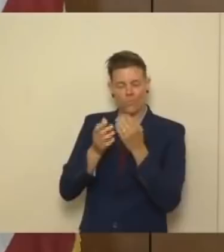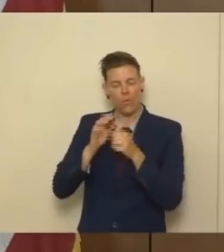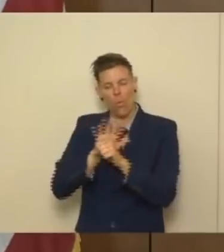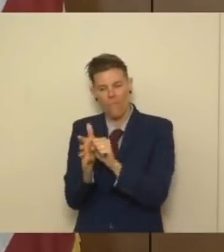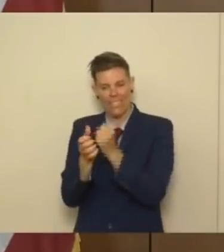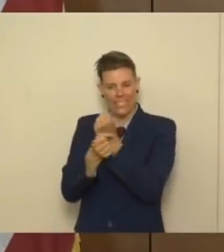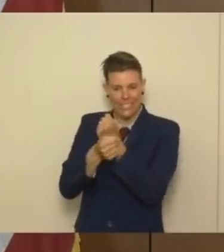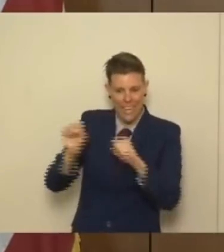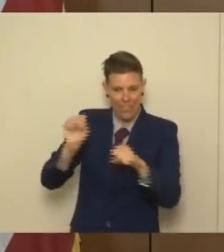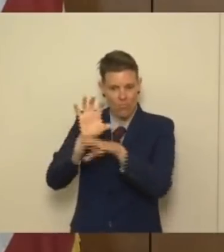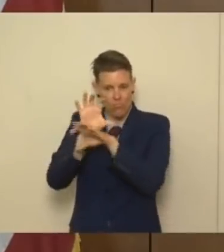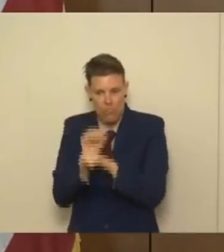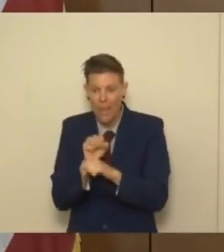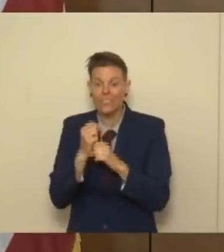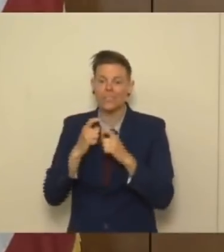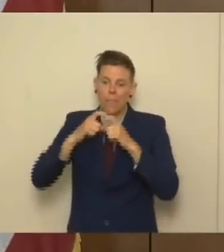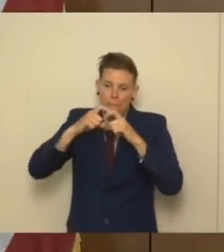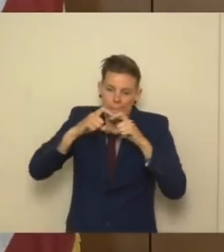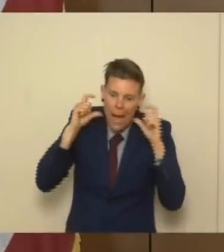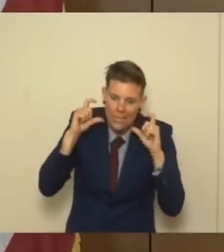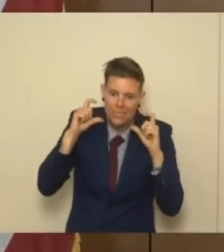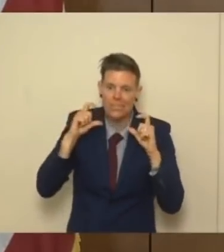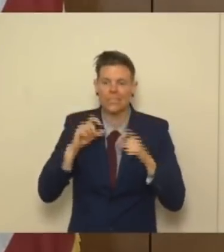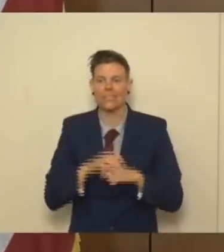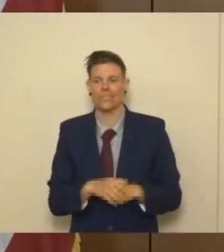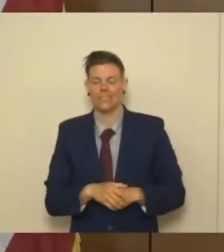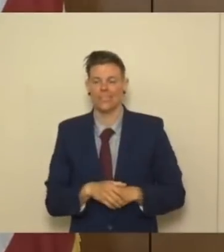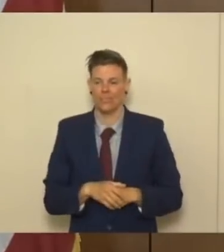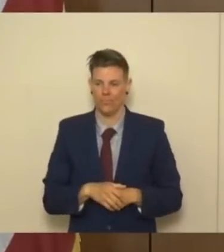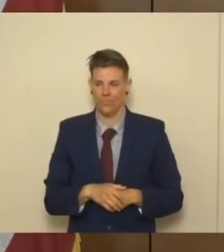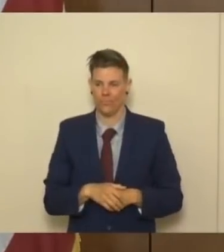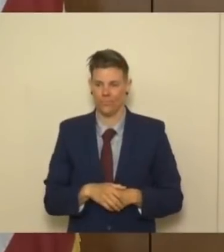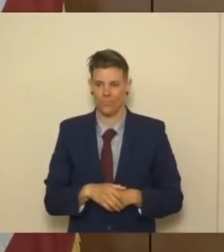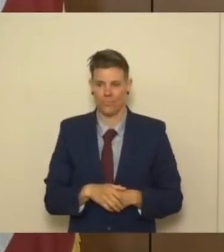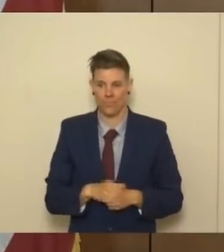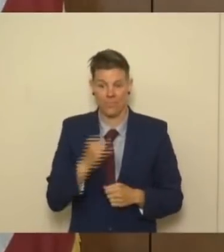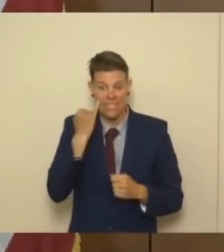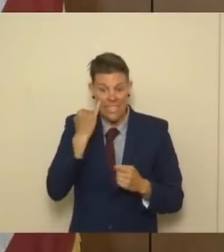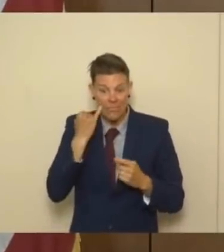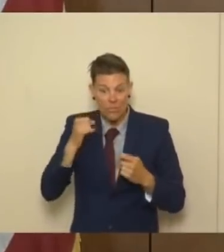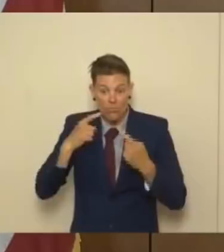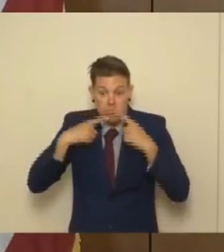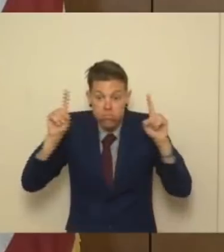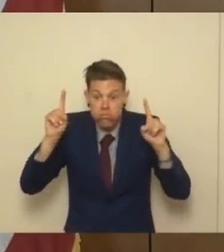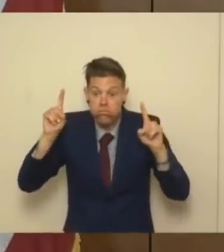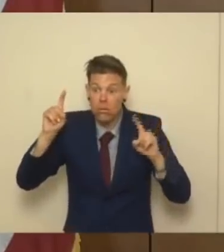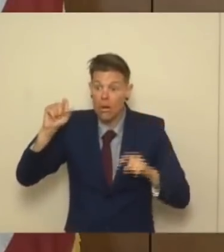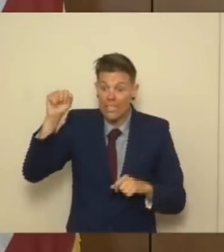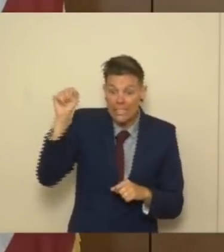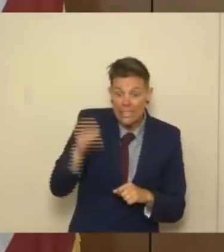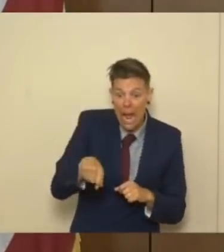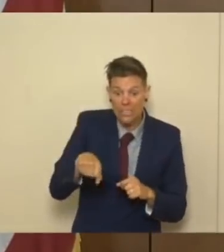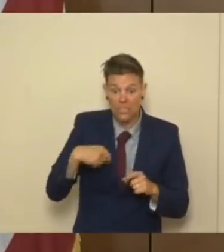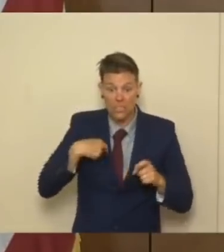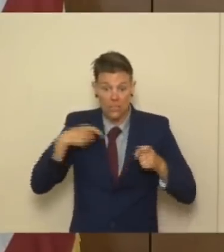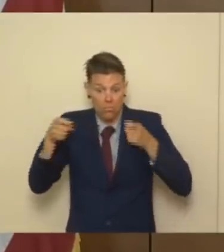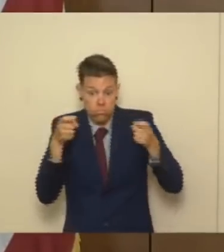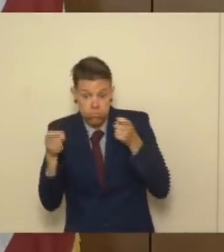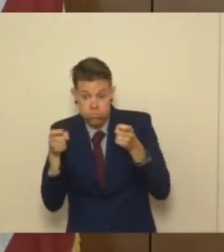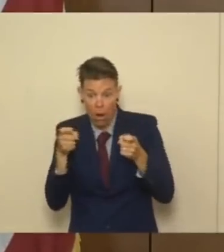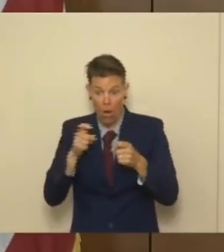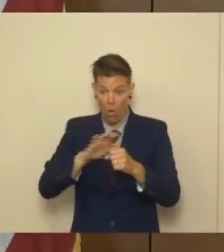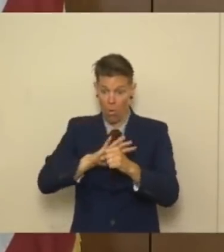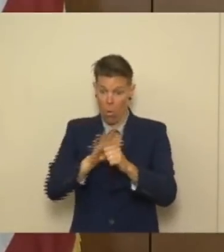and reducing the rate of spread of COVID in New Mexico. So with that, let's go to questions. I appreciate everyone's